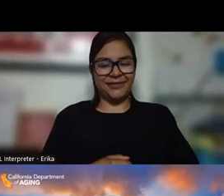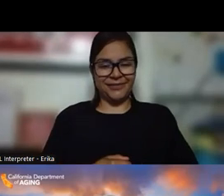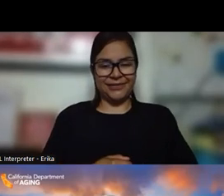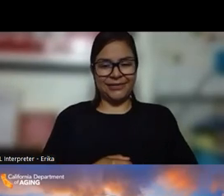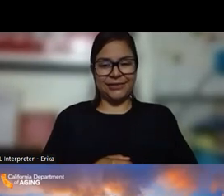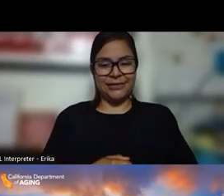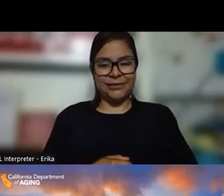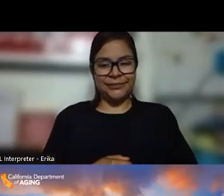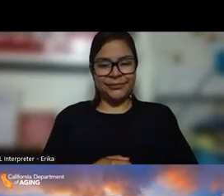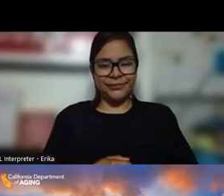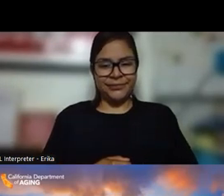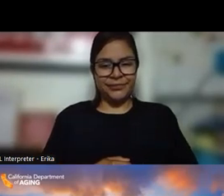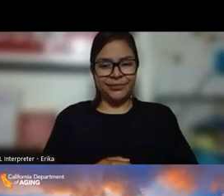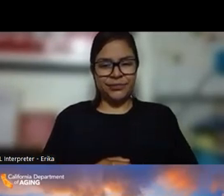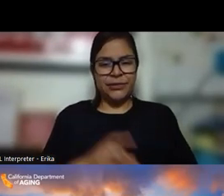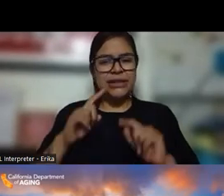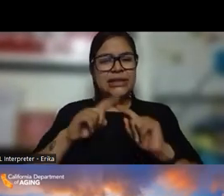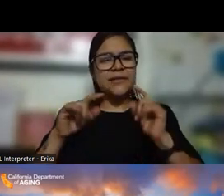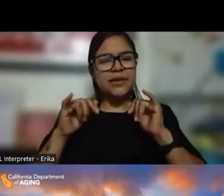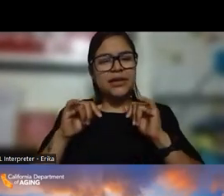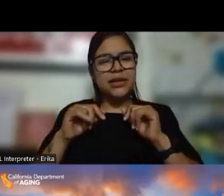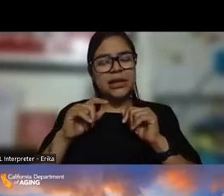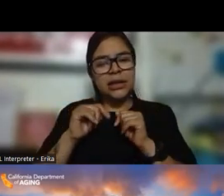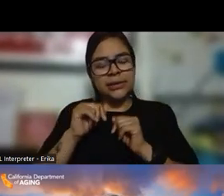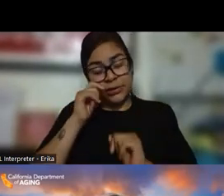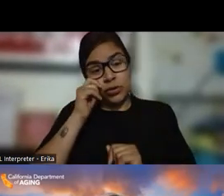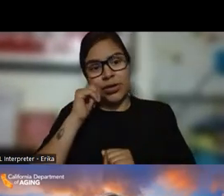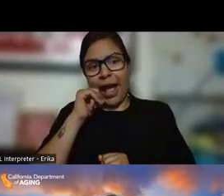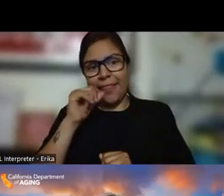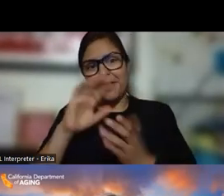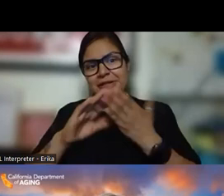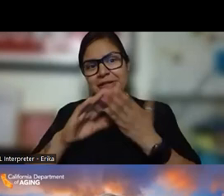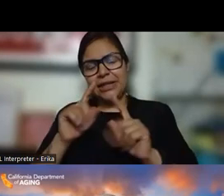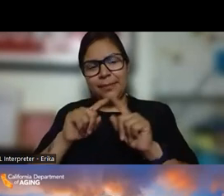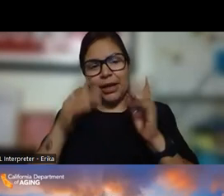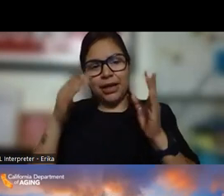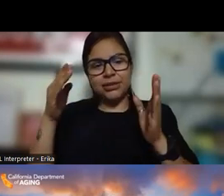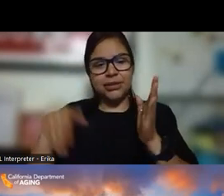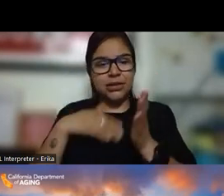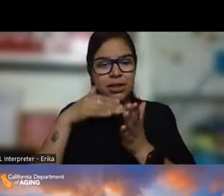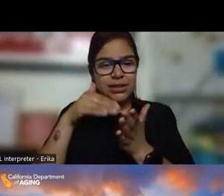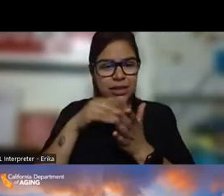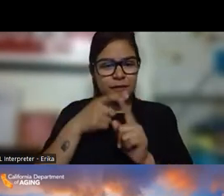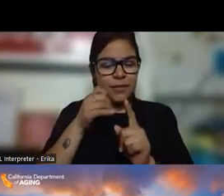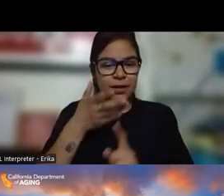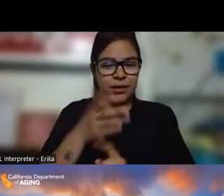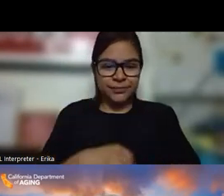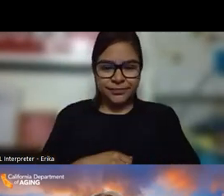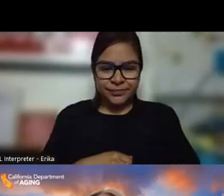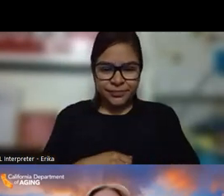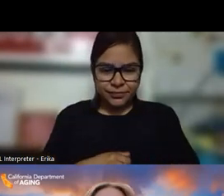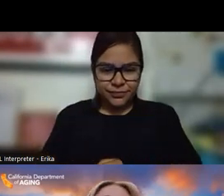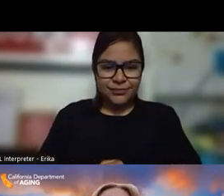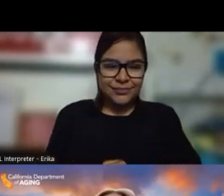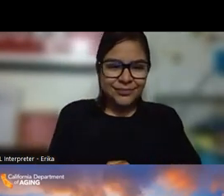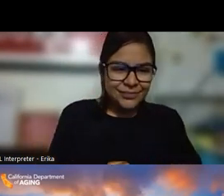Salinas has was awarded, not the city itself, but the Alliance on Aging that's located in Salinas. We did receive second slide. I didn't see the